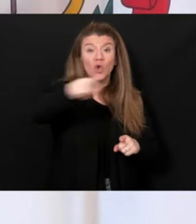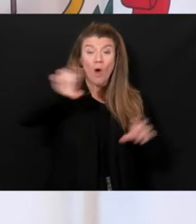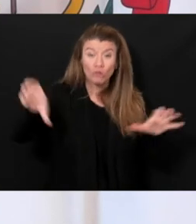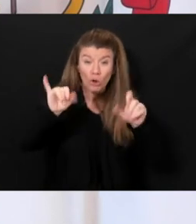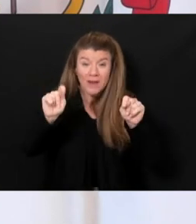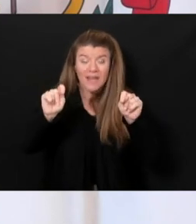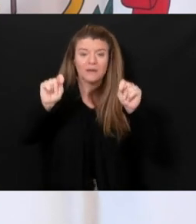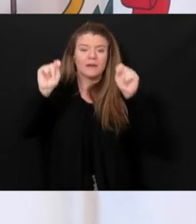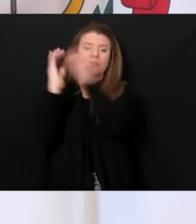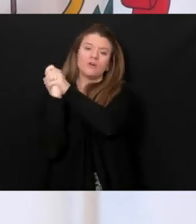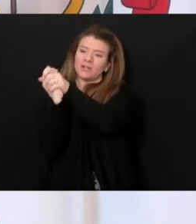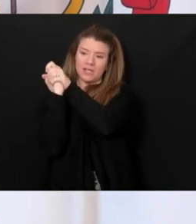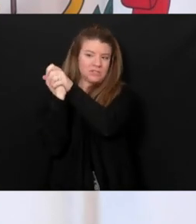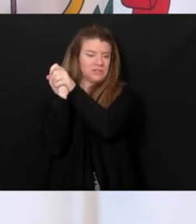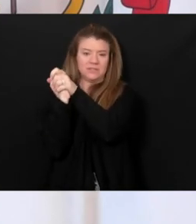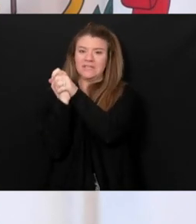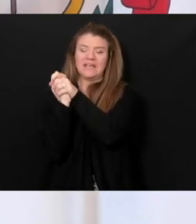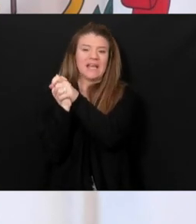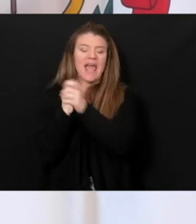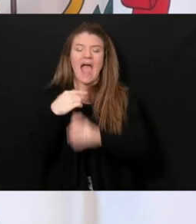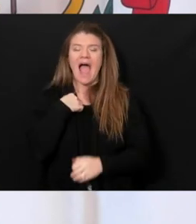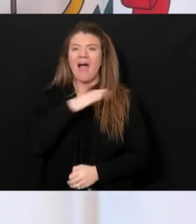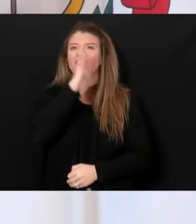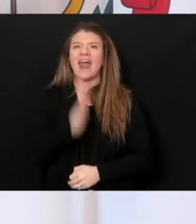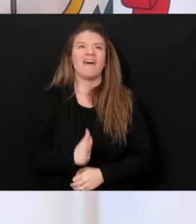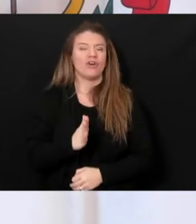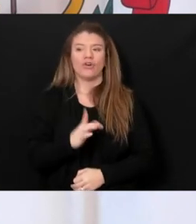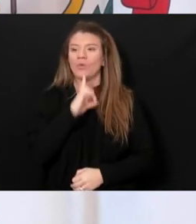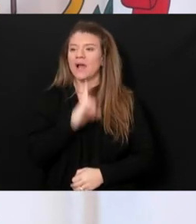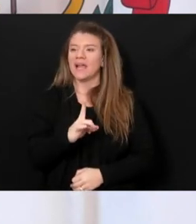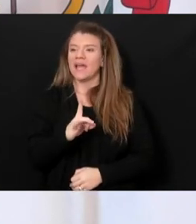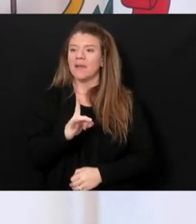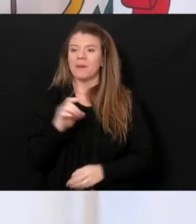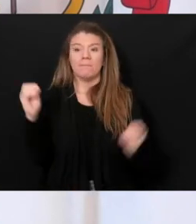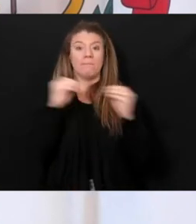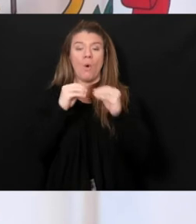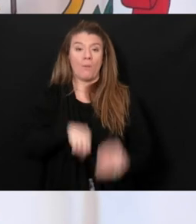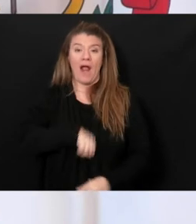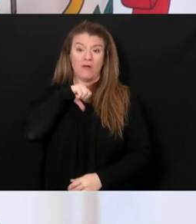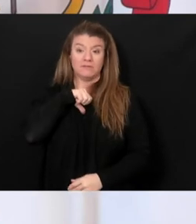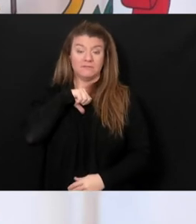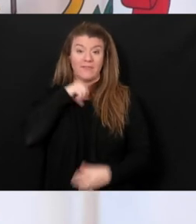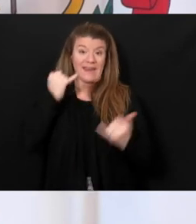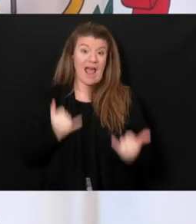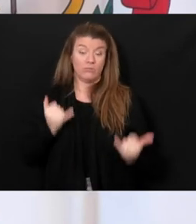happen, congratulations. I've never in my life been more proud.